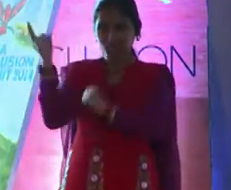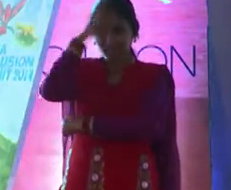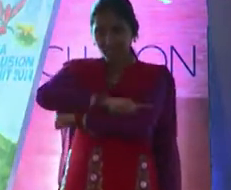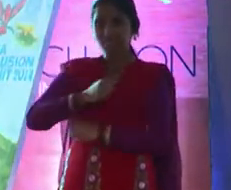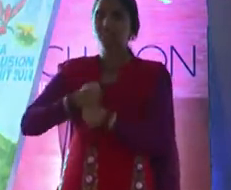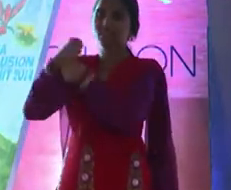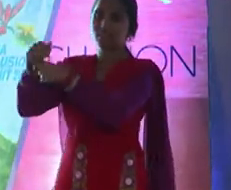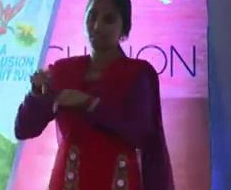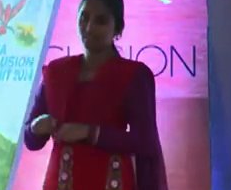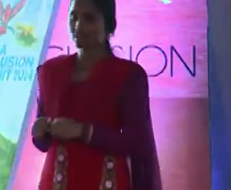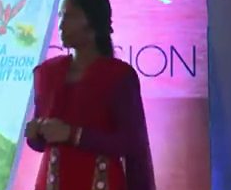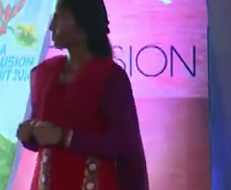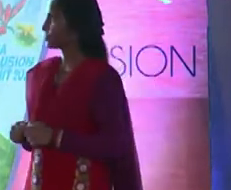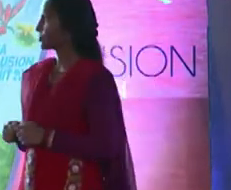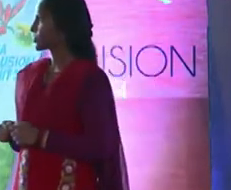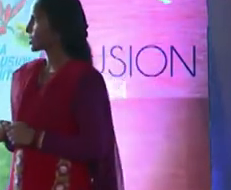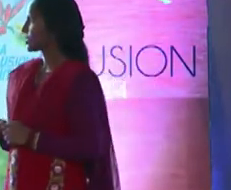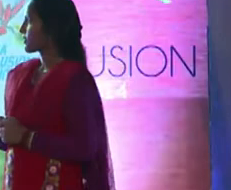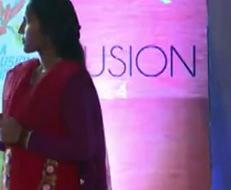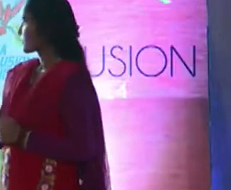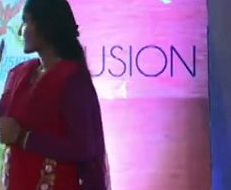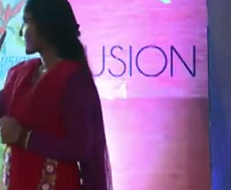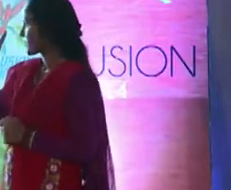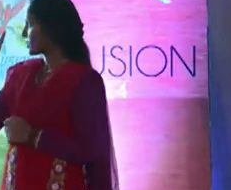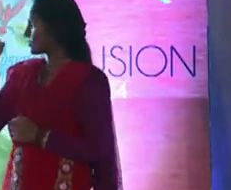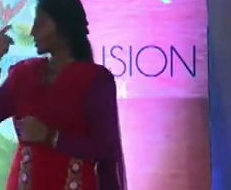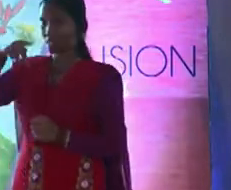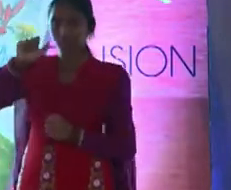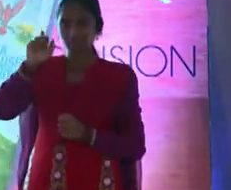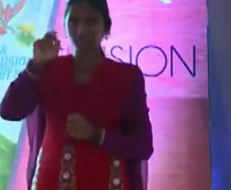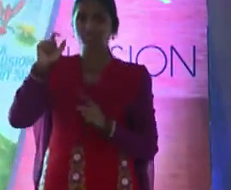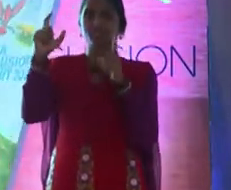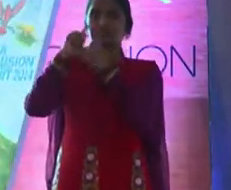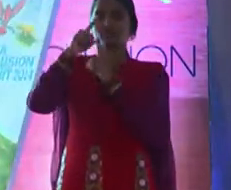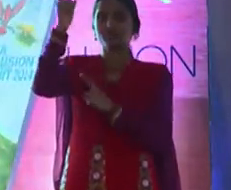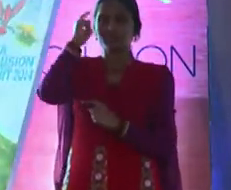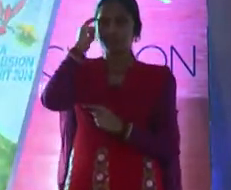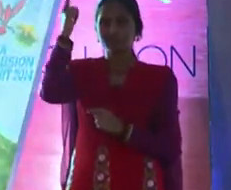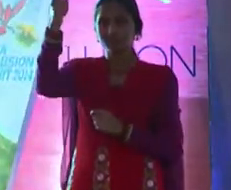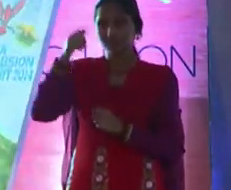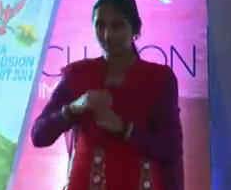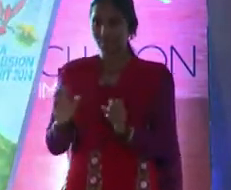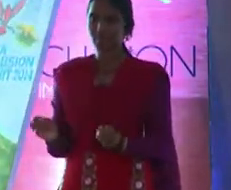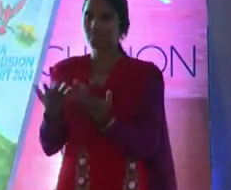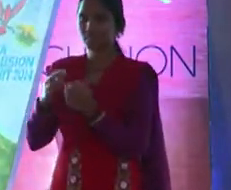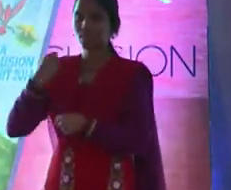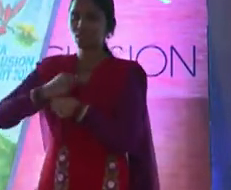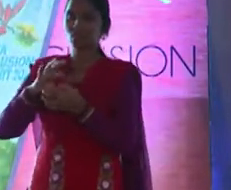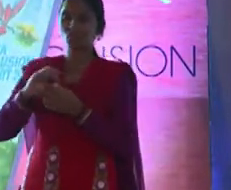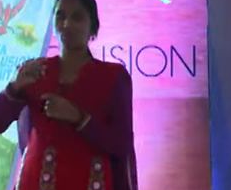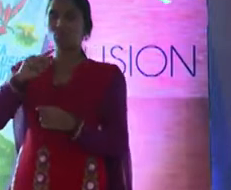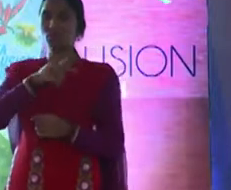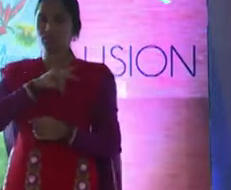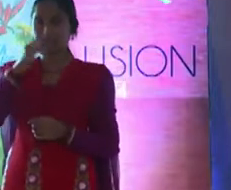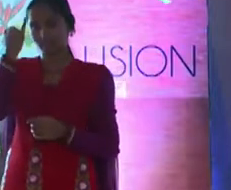are also now going to organize the first Para Games in Delhi with the Sports Department of the Government of India, where